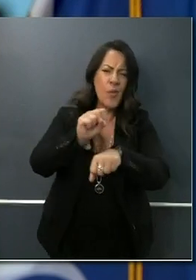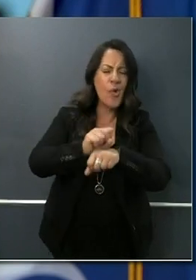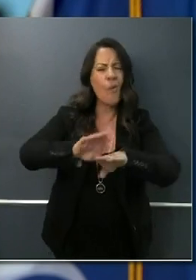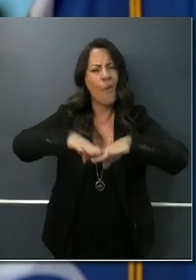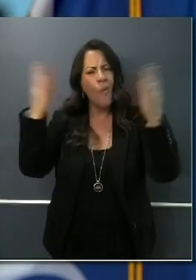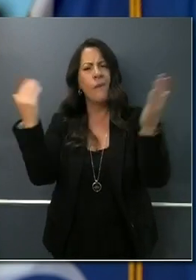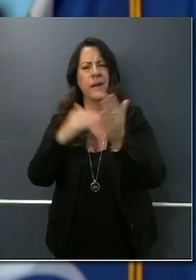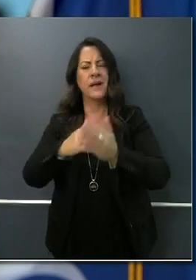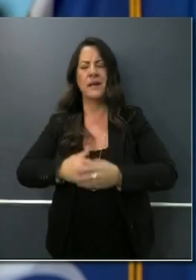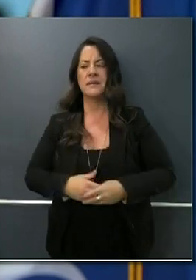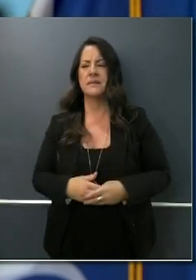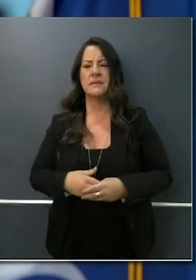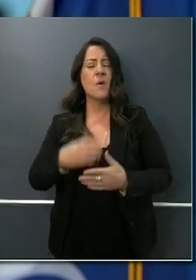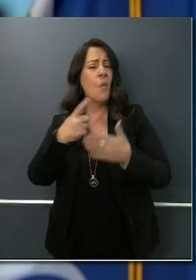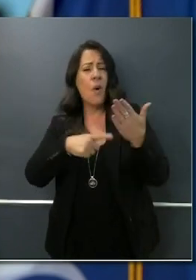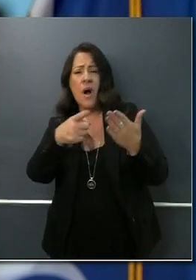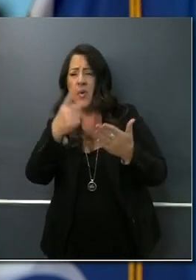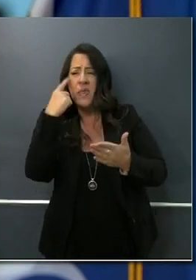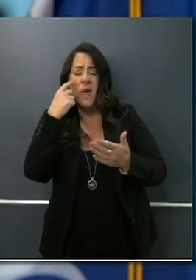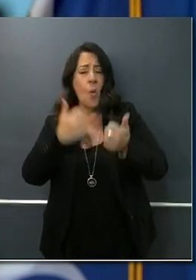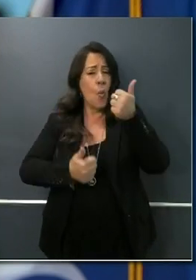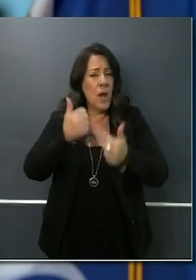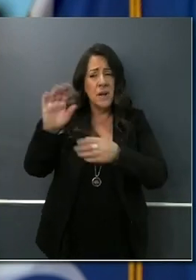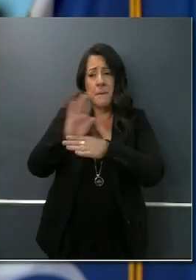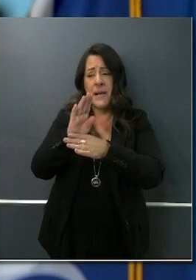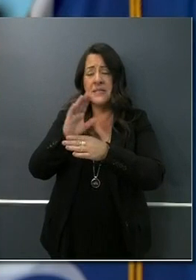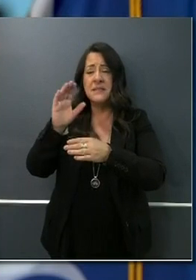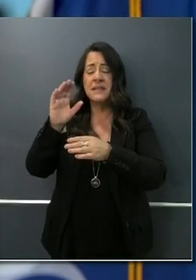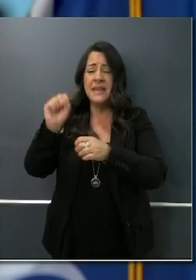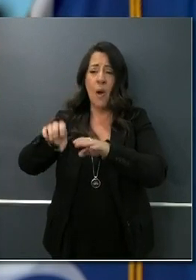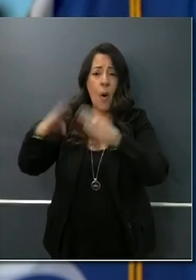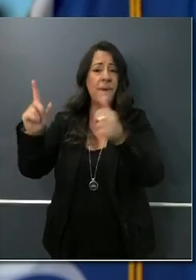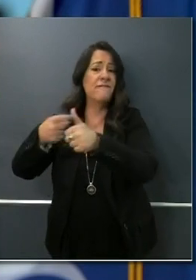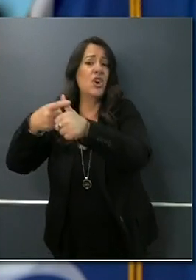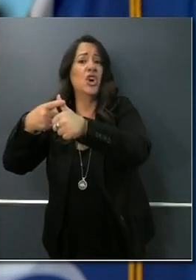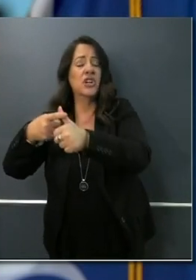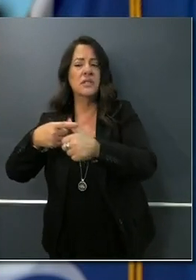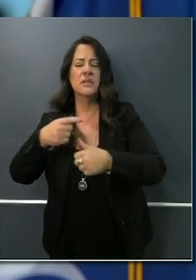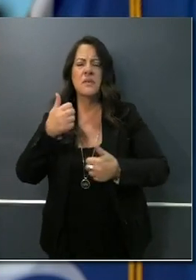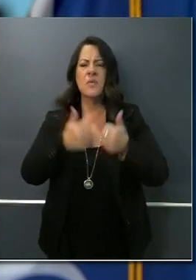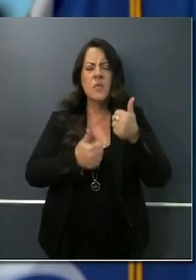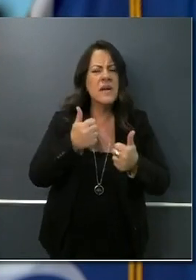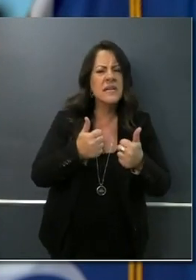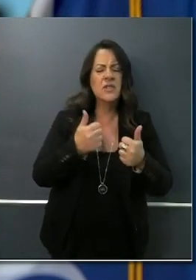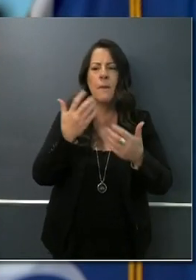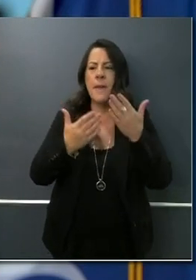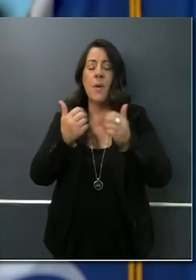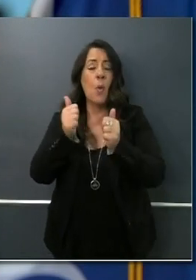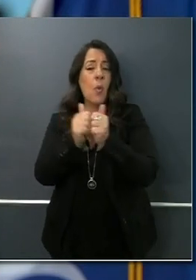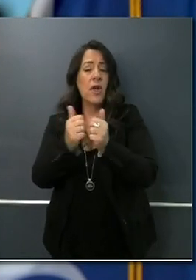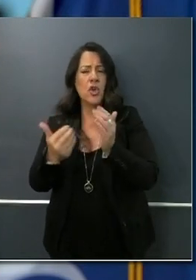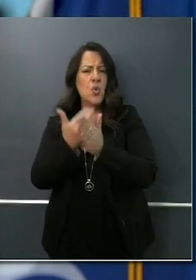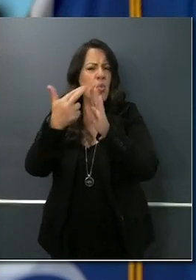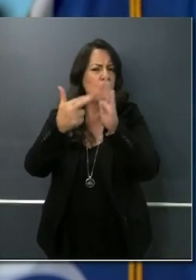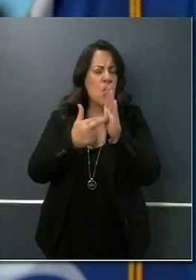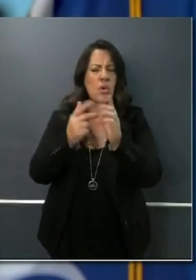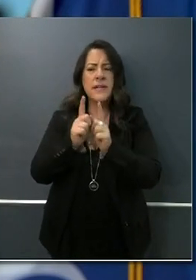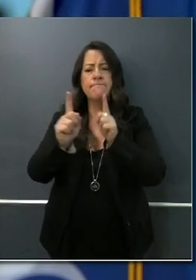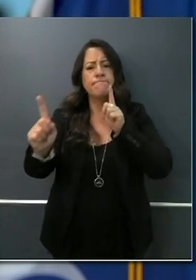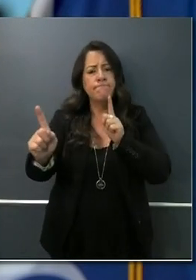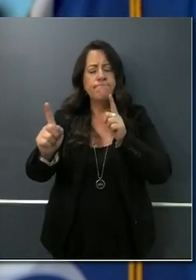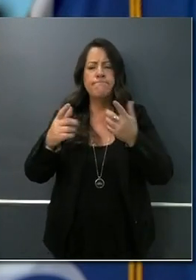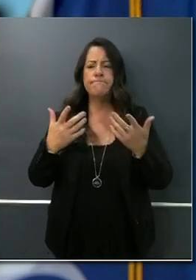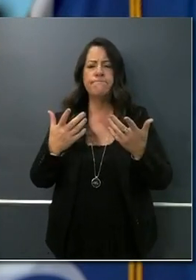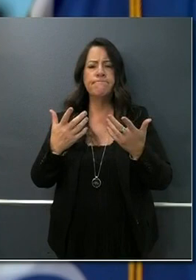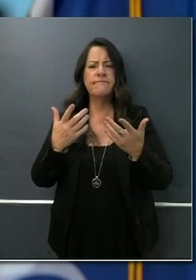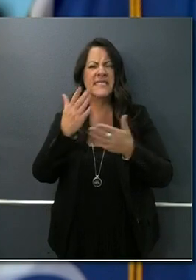that could potentially reopen first? Are we looking at maybe retail businesses with proper social distancing? Give employees and